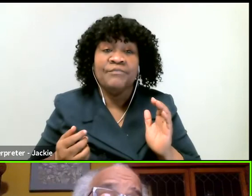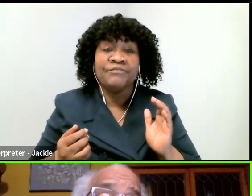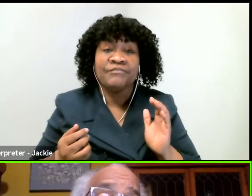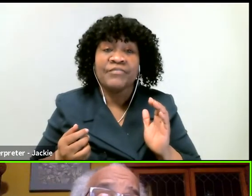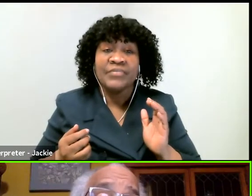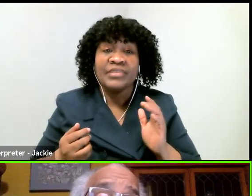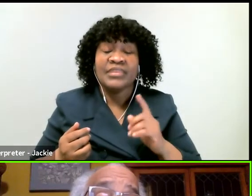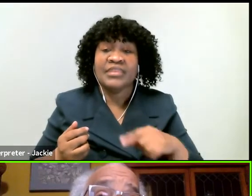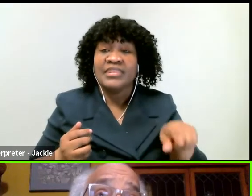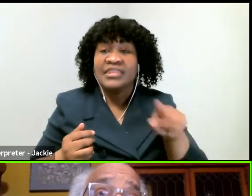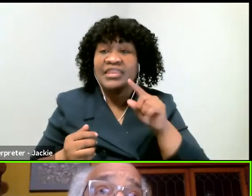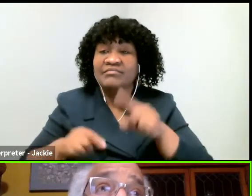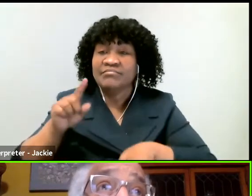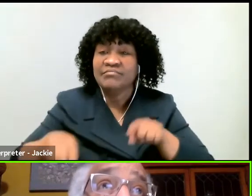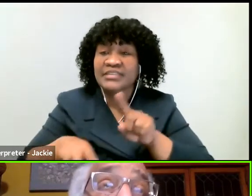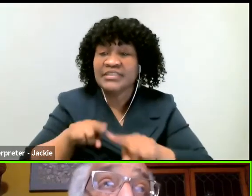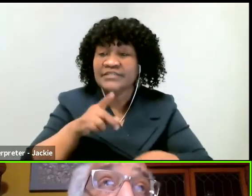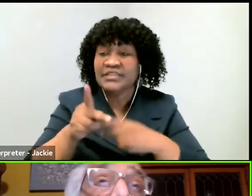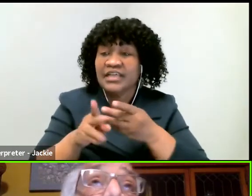varied careers,